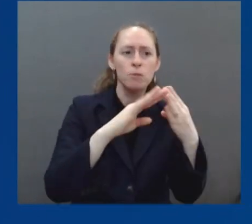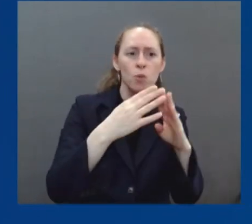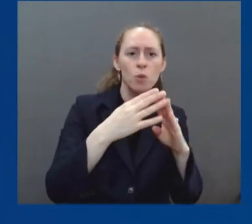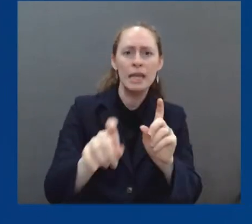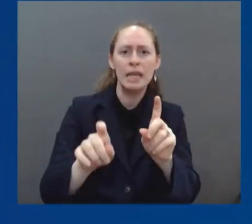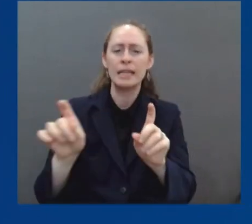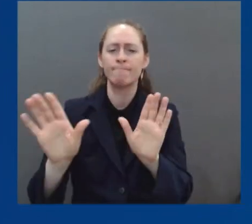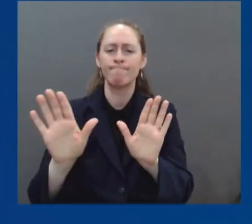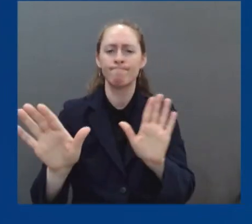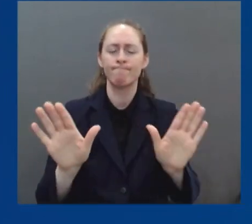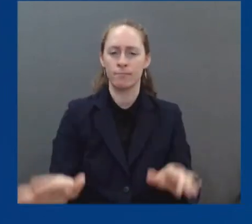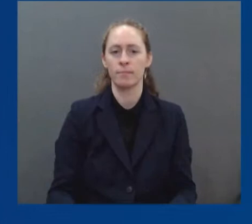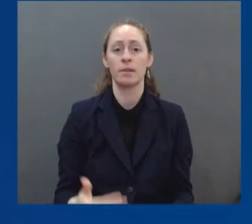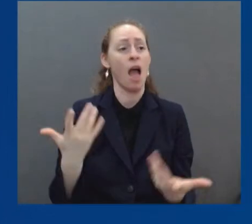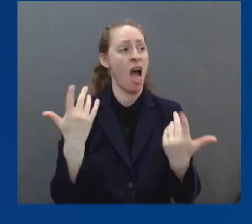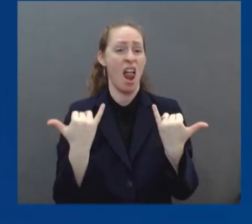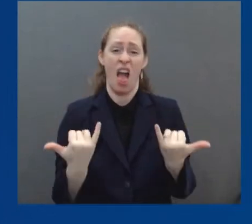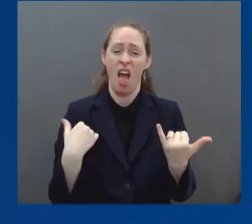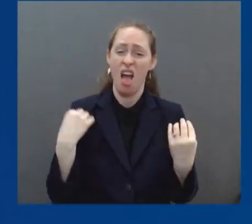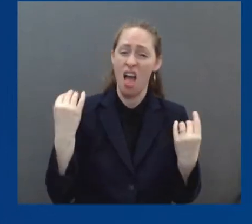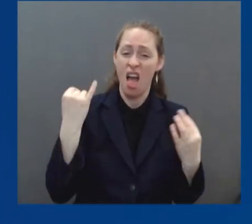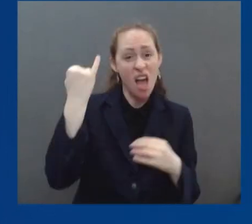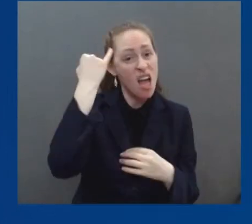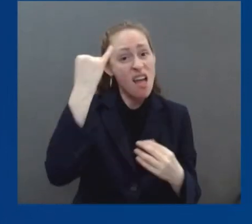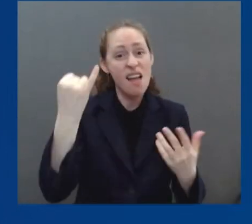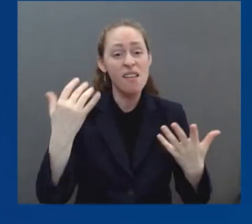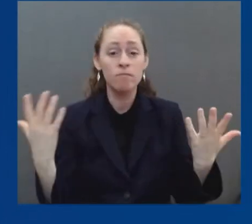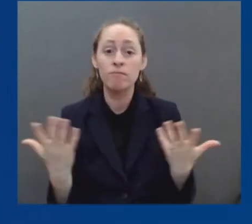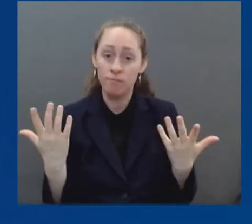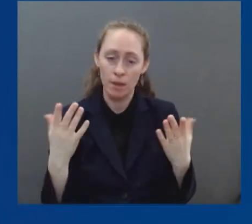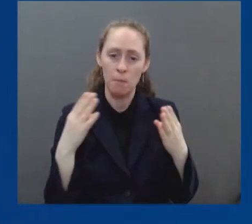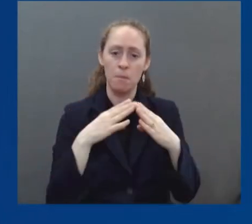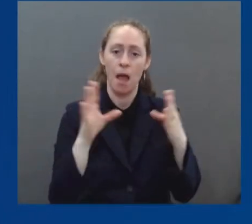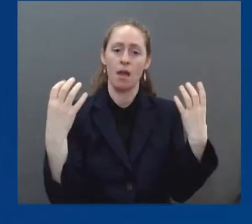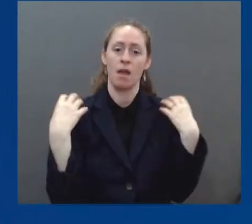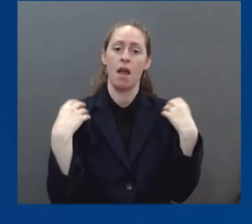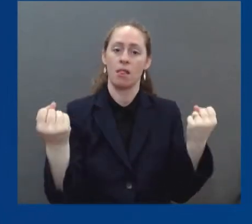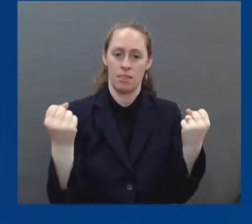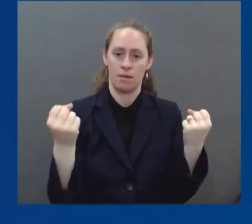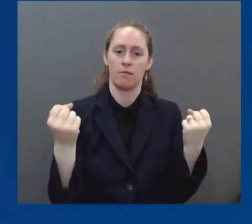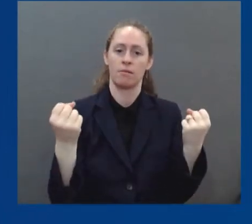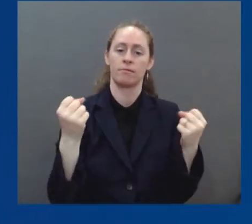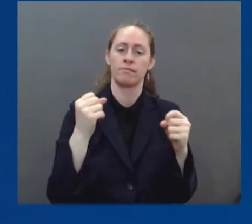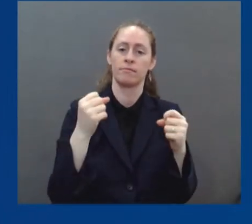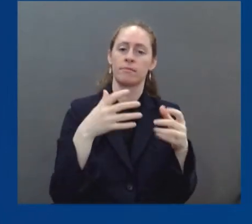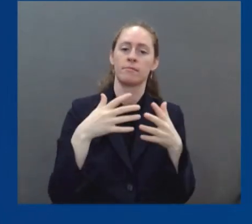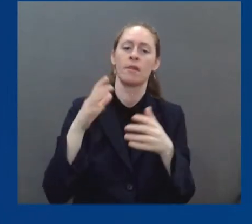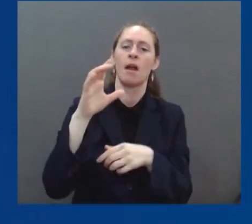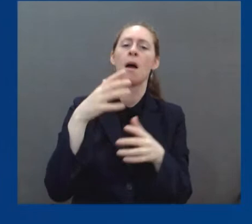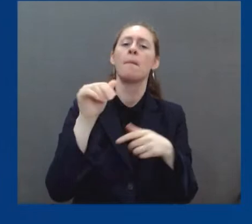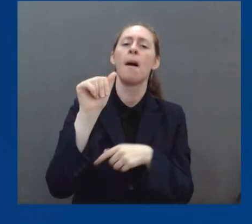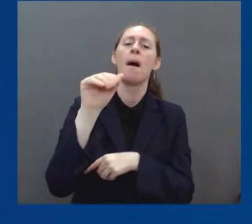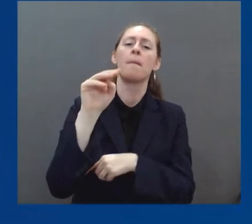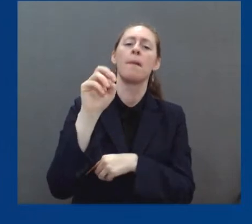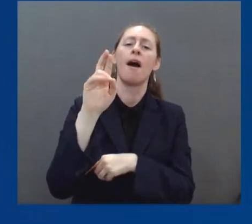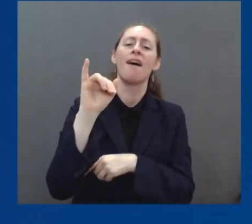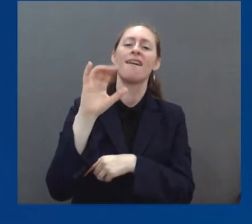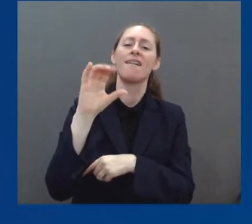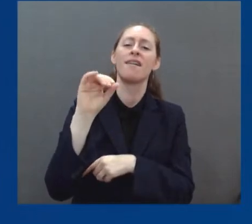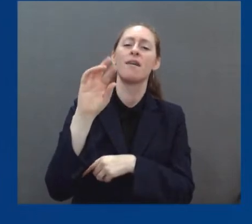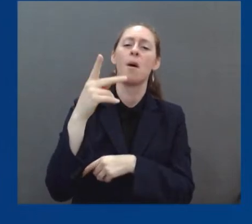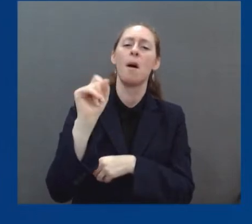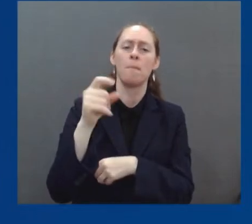AmeriCorps, a groundbreaking initiative that supports the recruitment, training, and development of our nation's next generation of public health